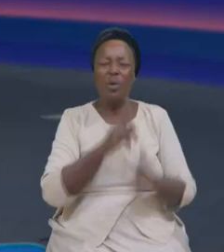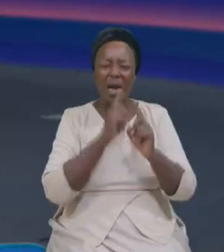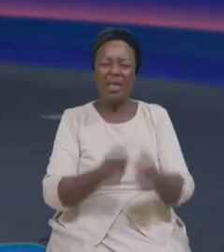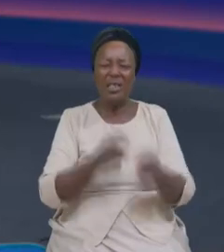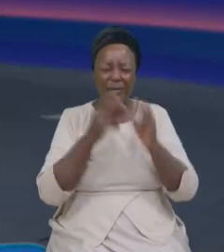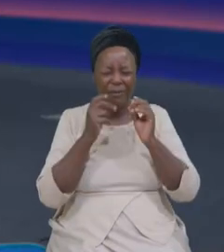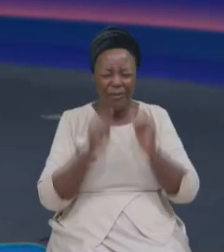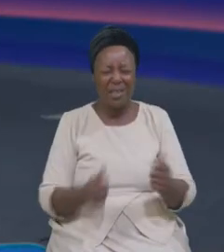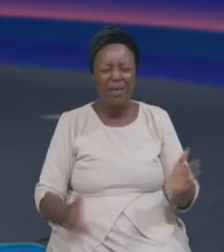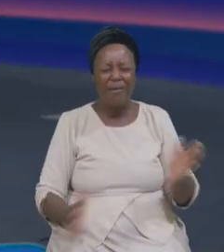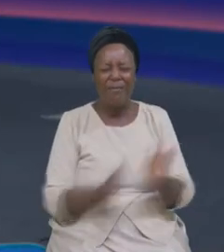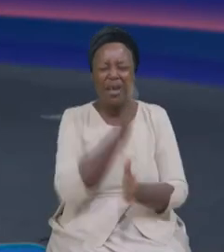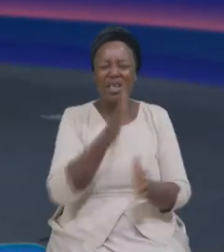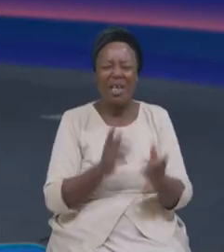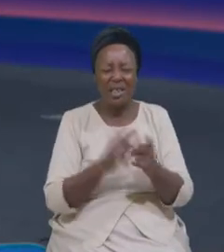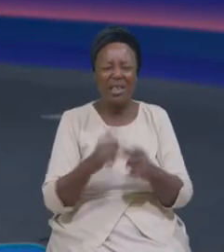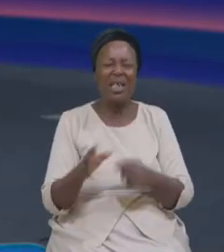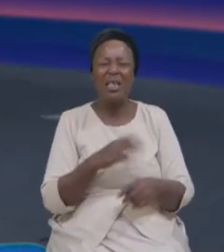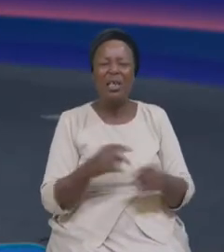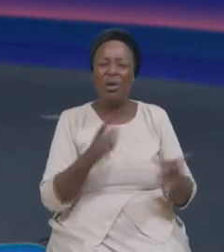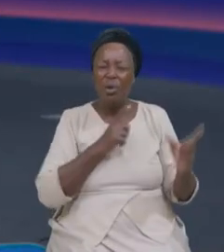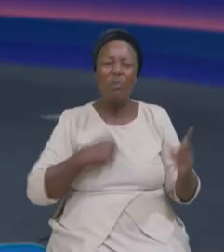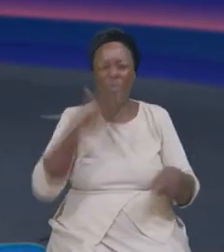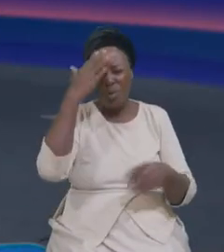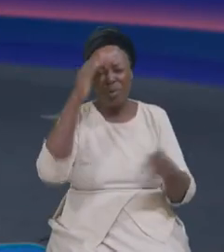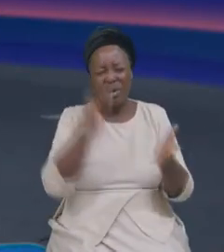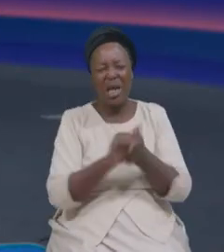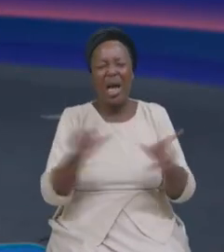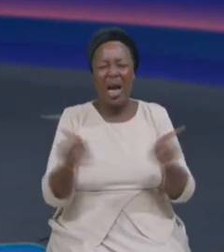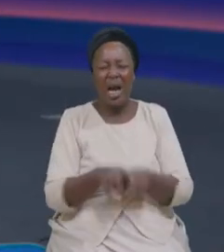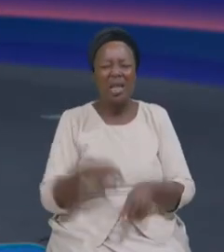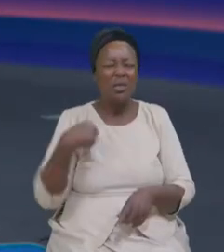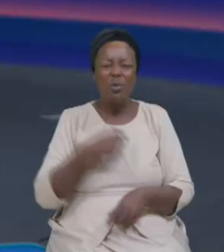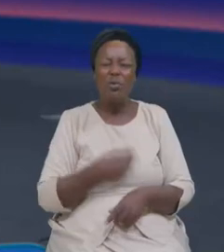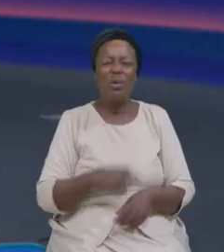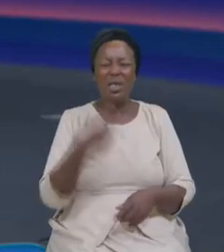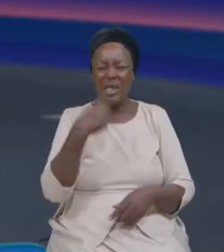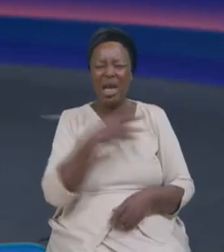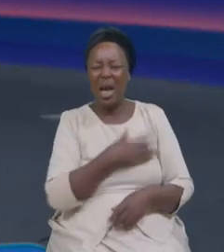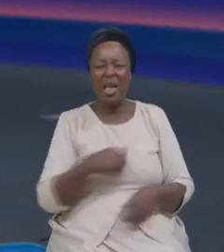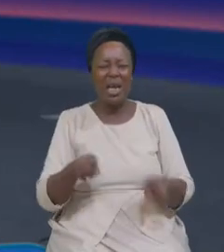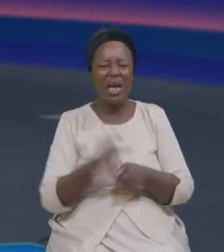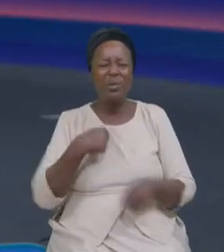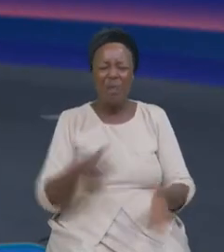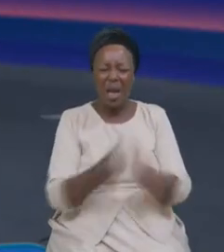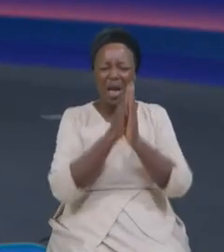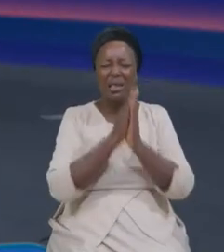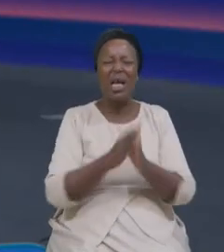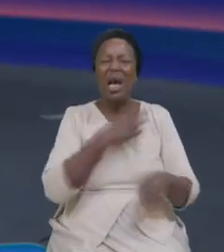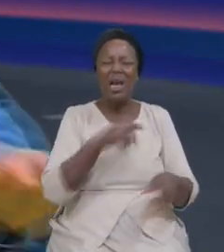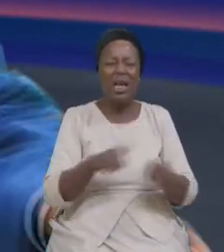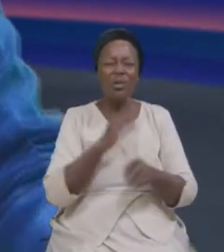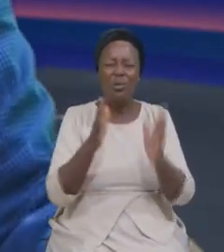you answer confidently. And we know that as we decree and as we pray, that you will grant